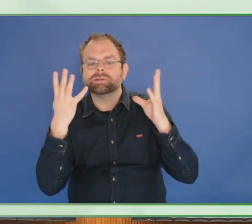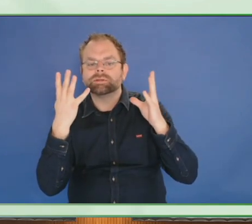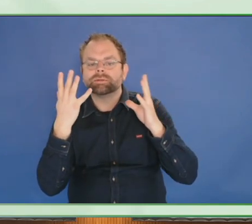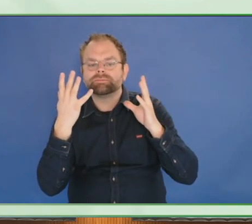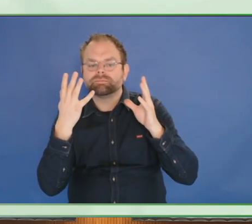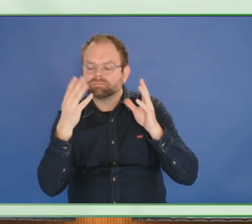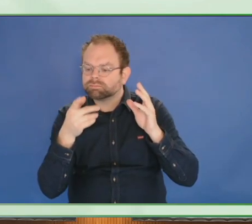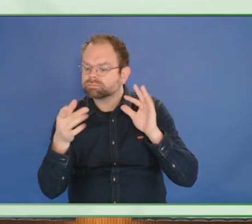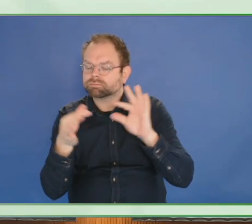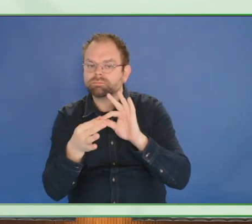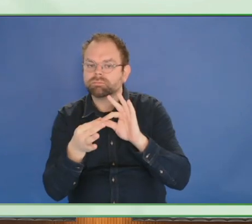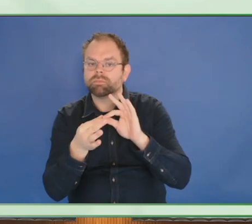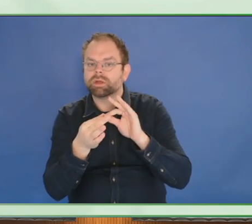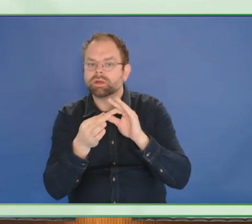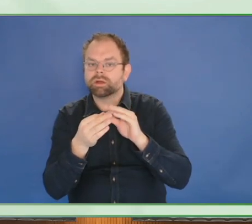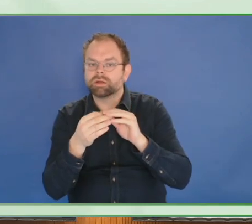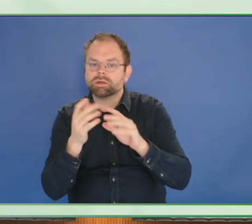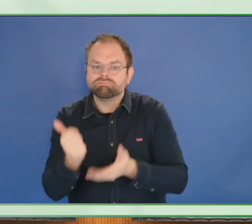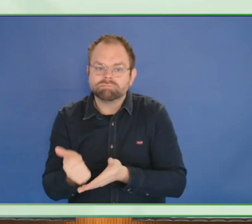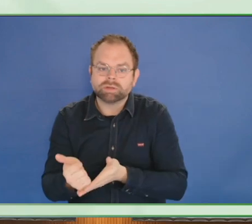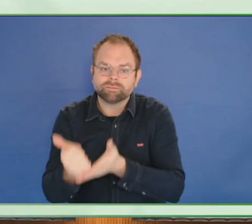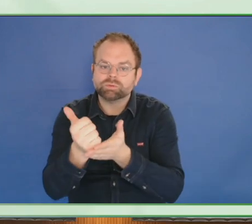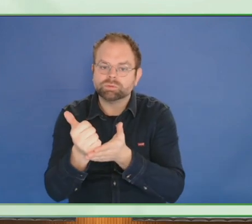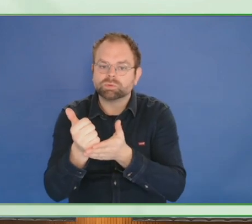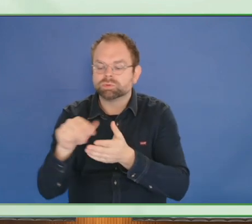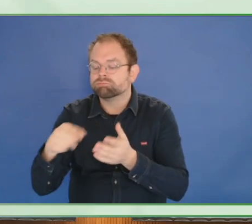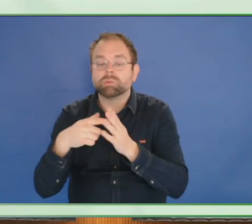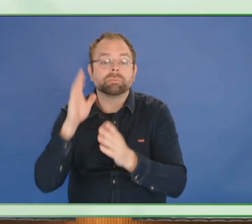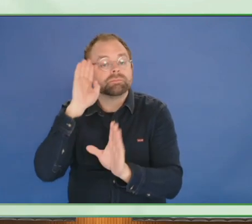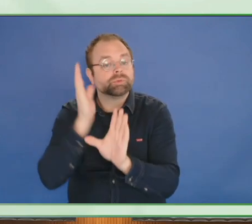approach combining virtual and in-person